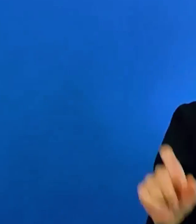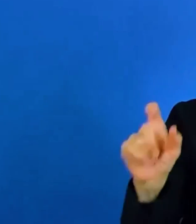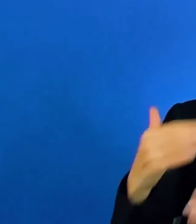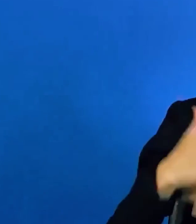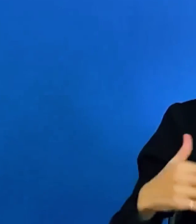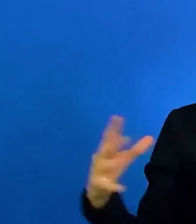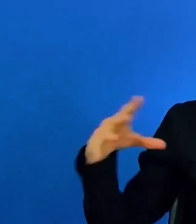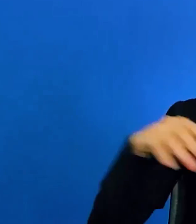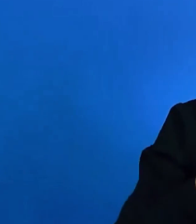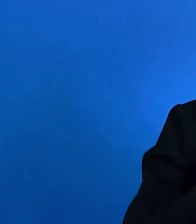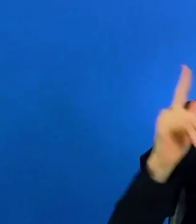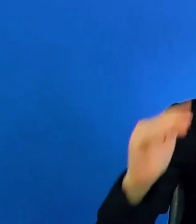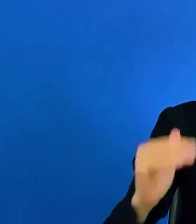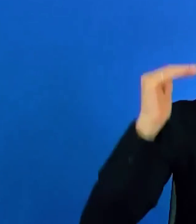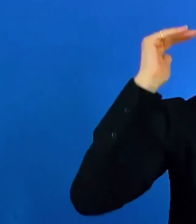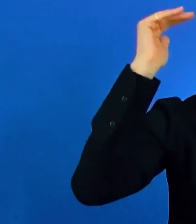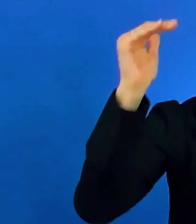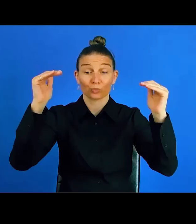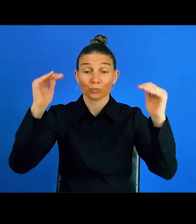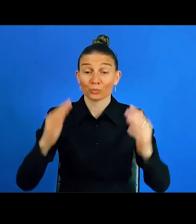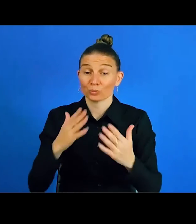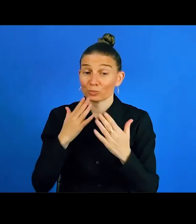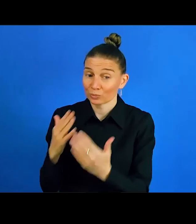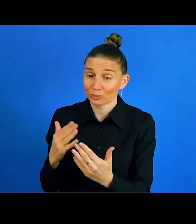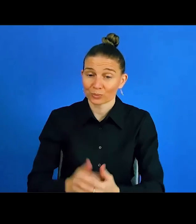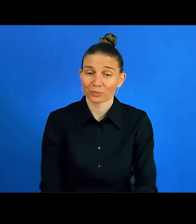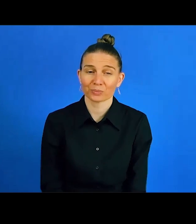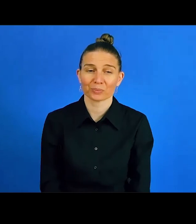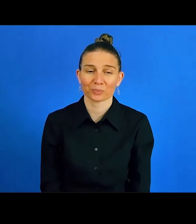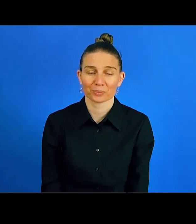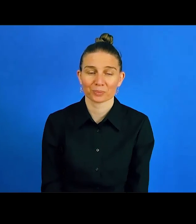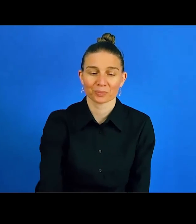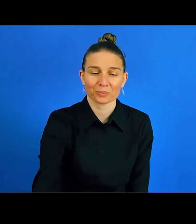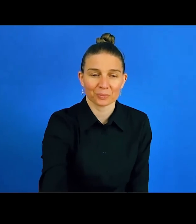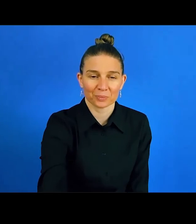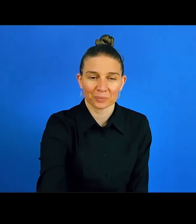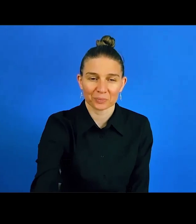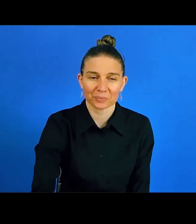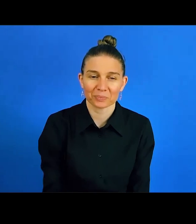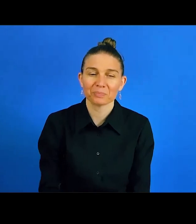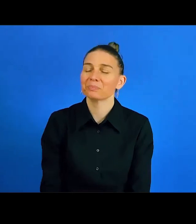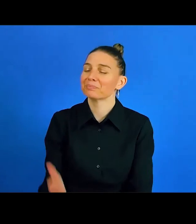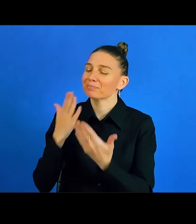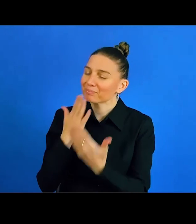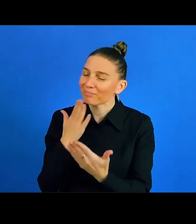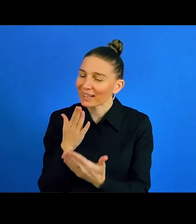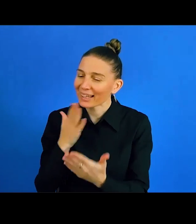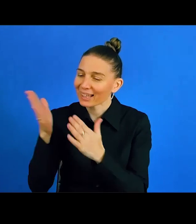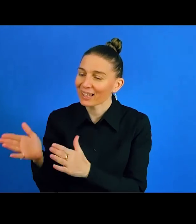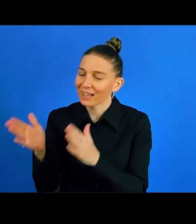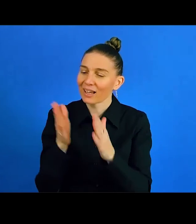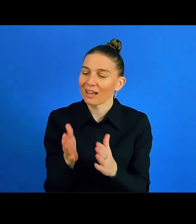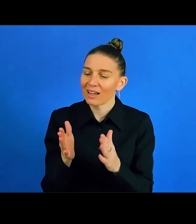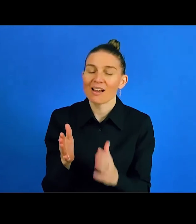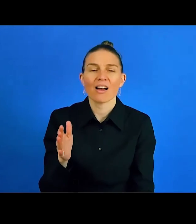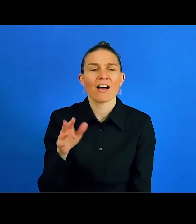you. Thank you, McDonald. Maybe while we sort of stay on the data side, Valentina, do you have any sort of